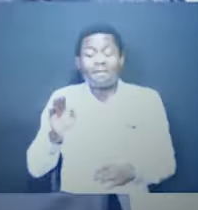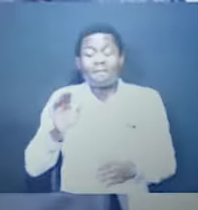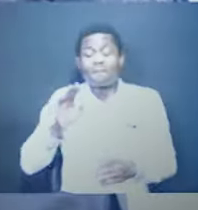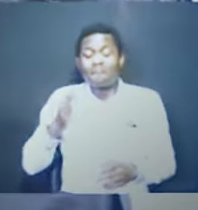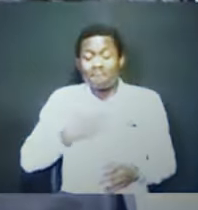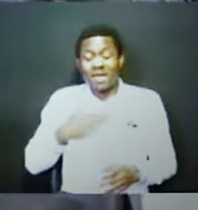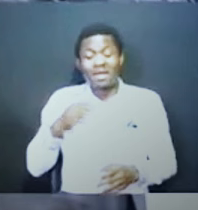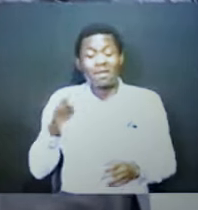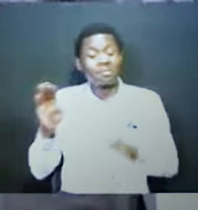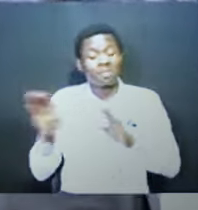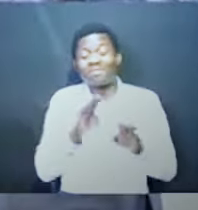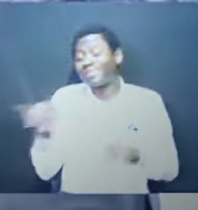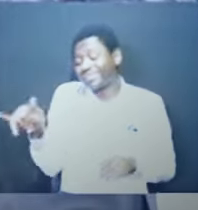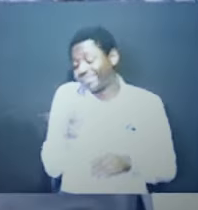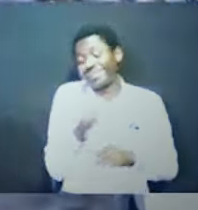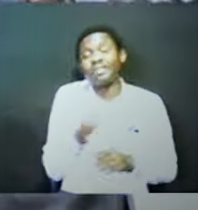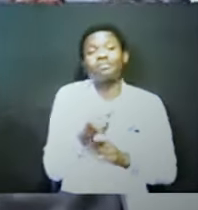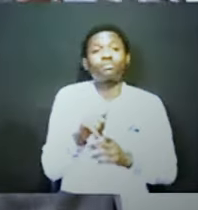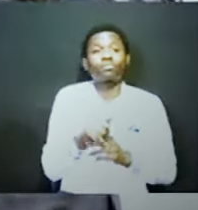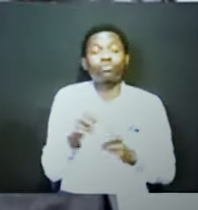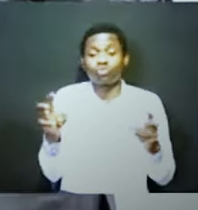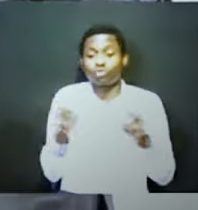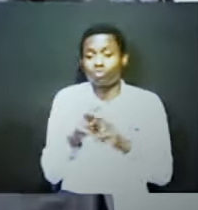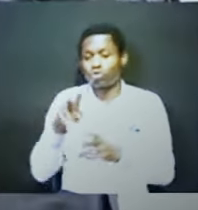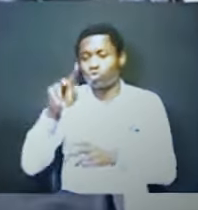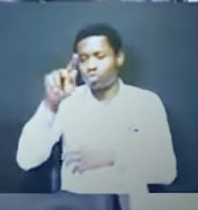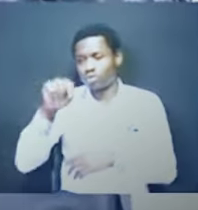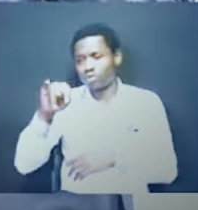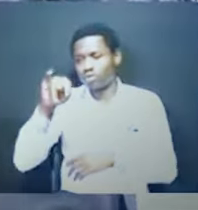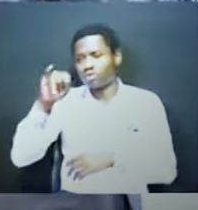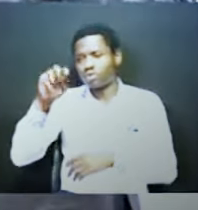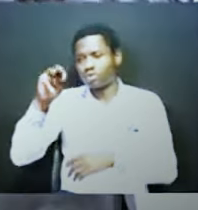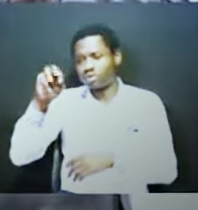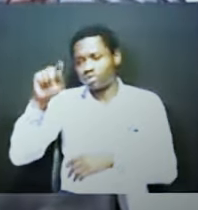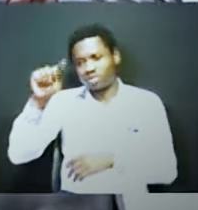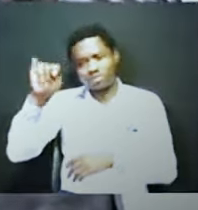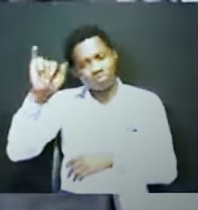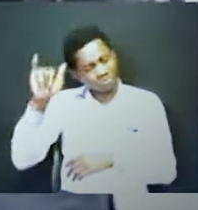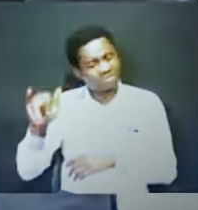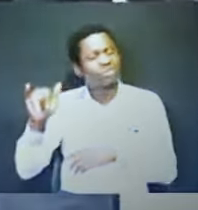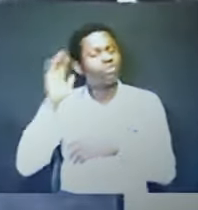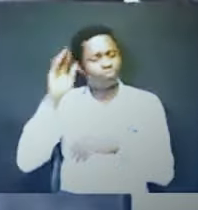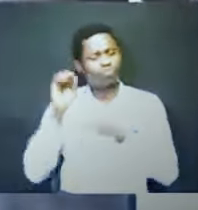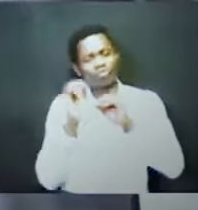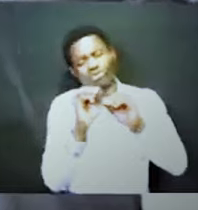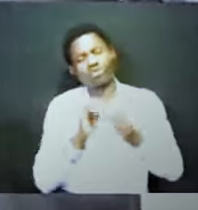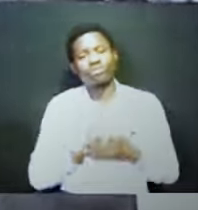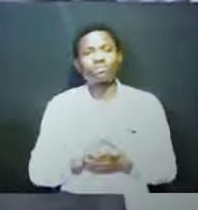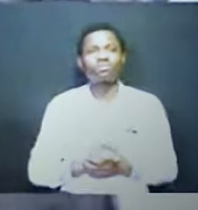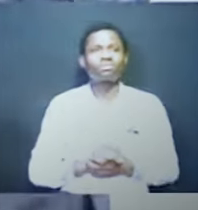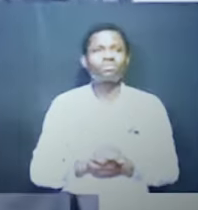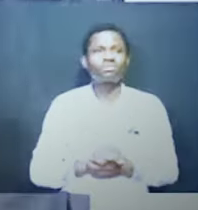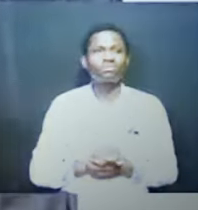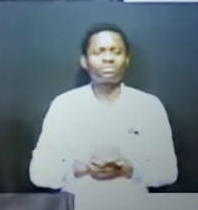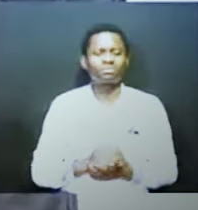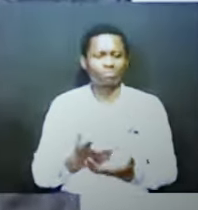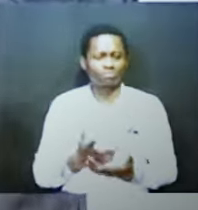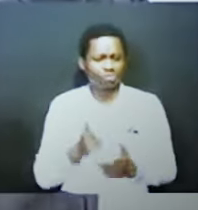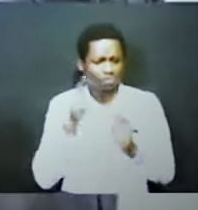mu makwan ewo Kristo Yesu mu sedie mechechere mu asafo nyina mu emanyina. Look at a